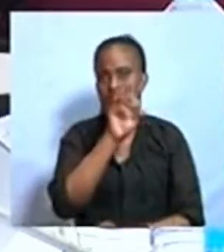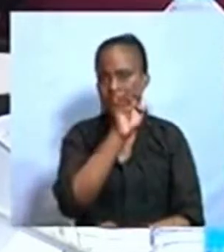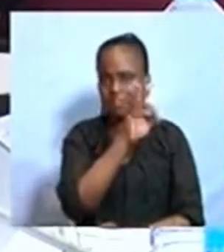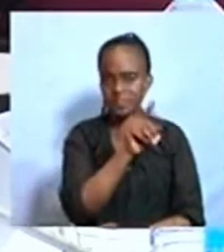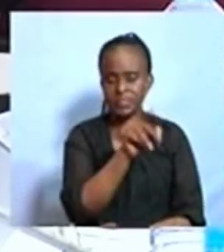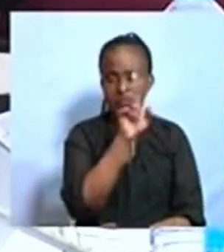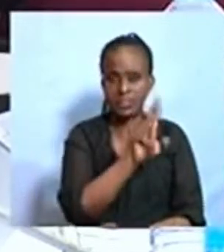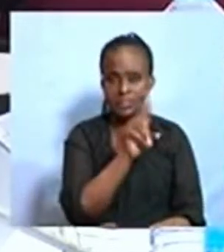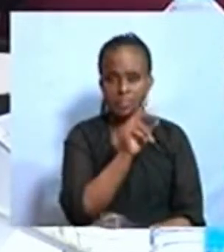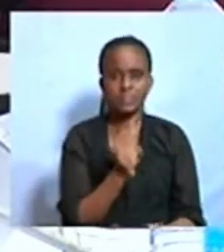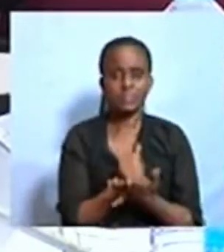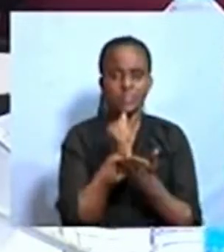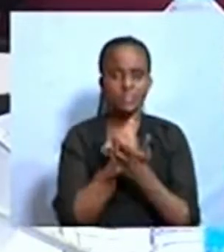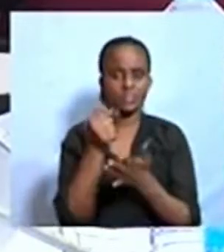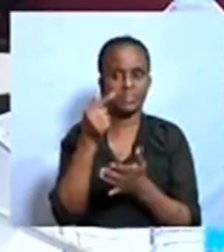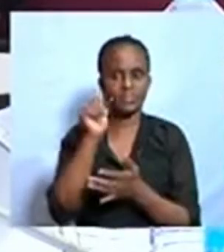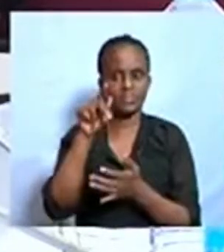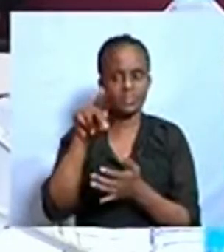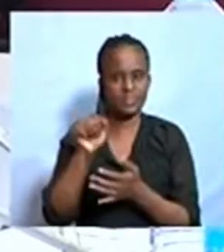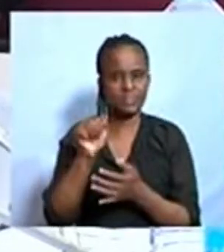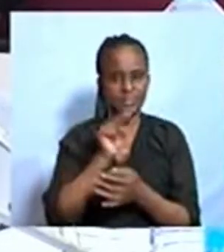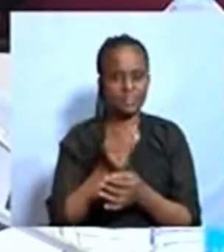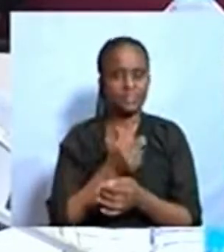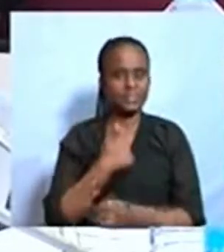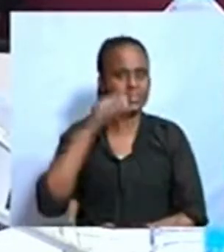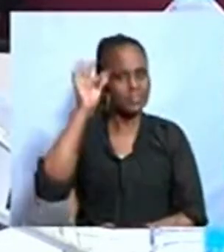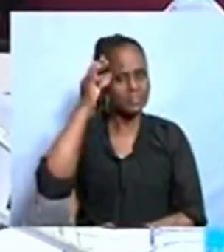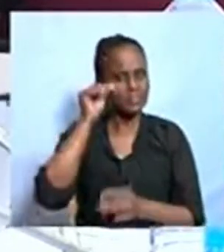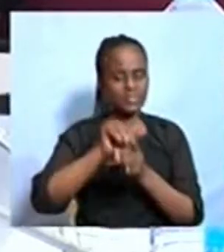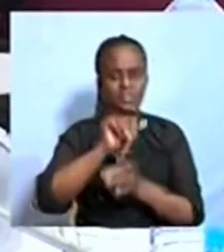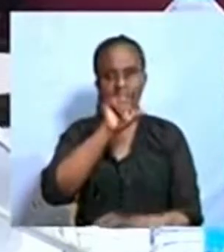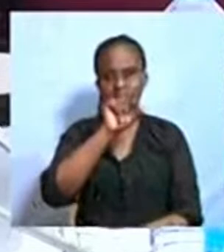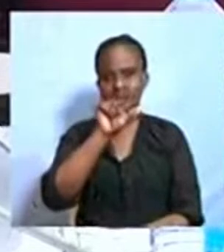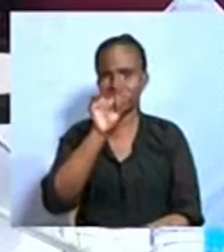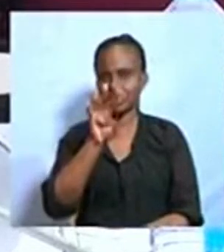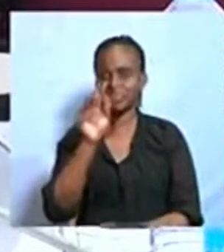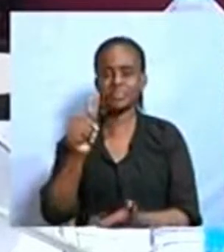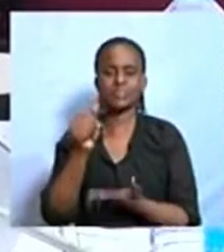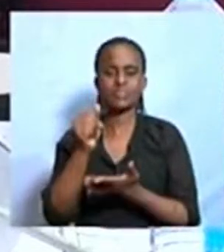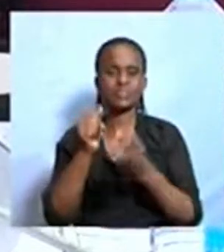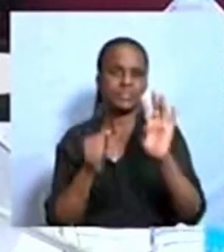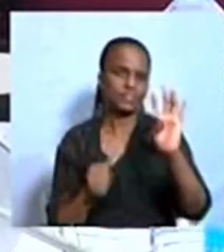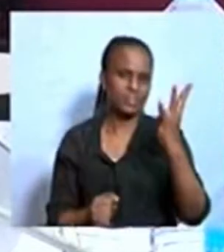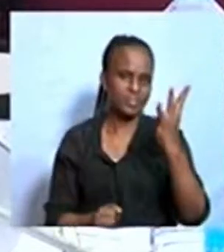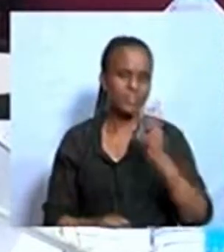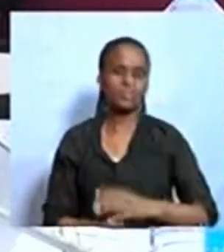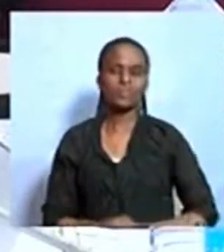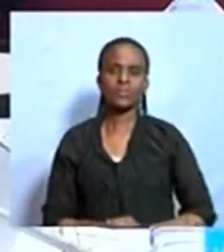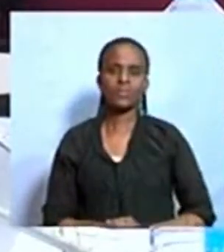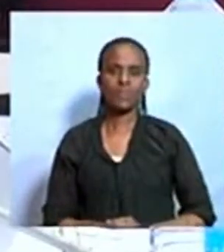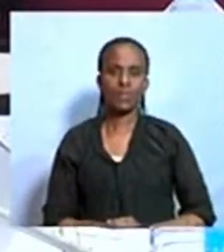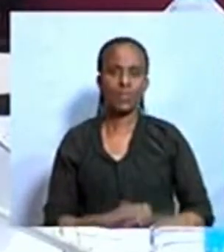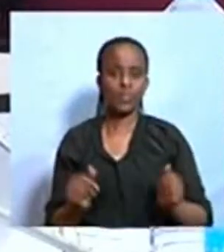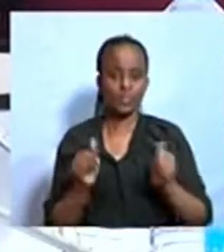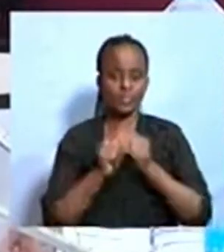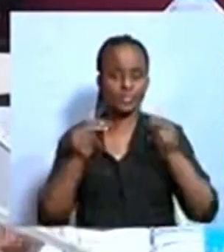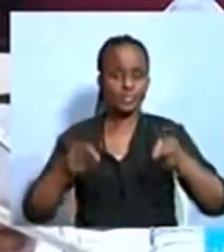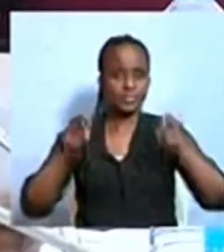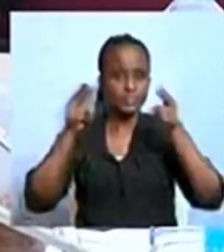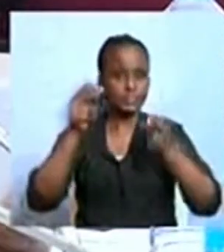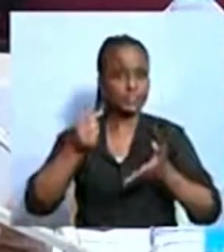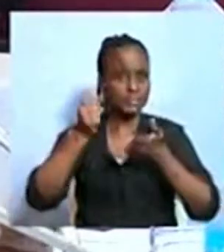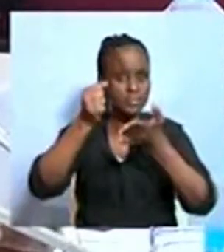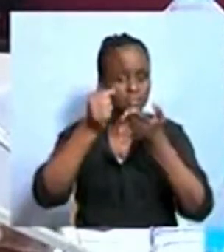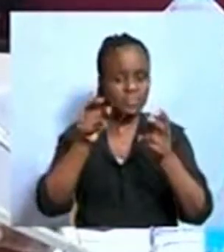utilized to cushion some of the gaps that we've noted in the 2024 budget. Number 4, with the highest budget allocation among